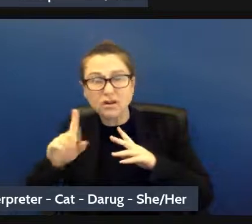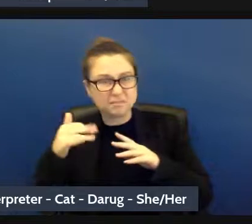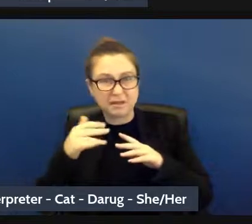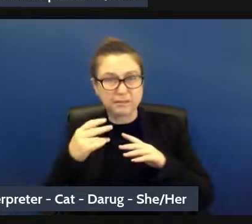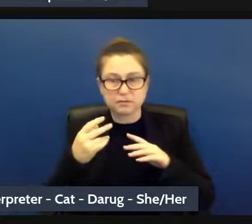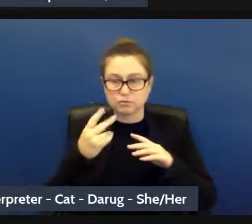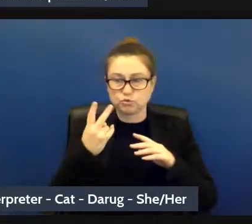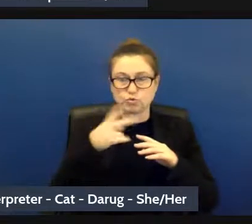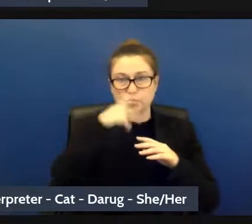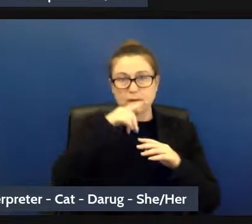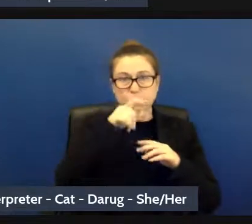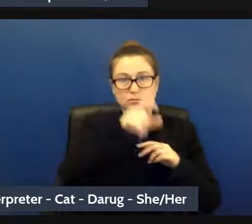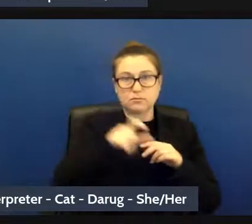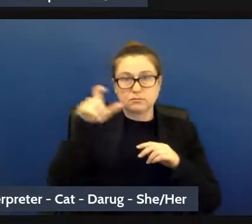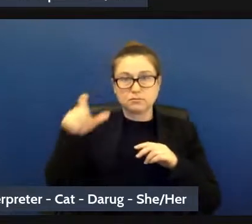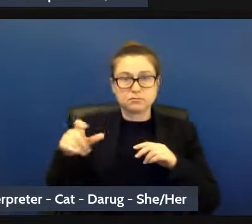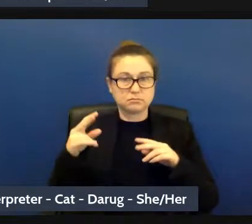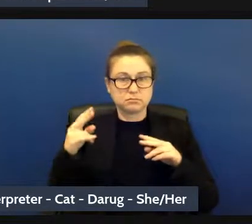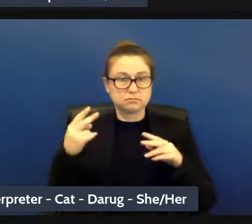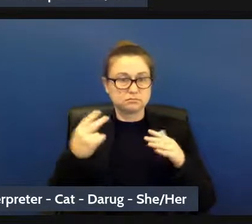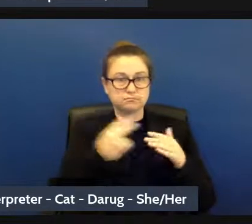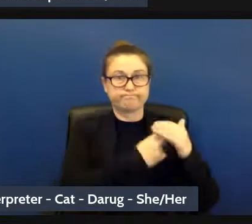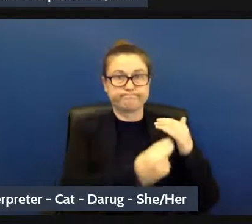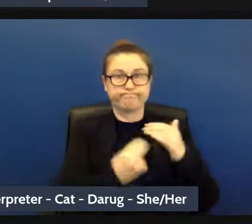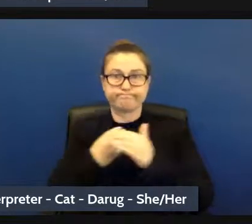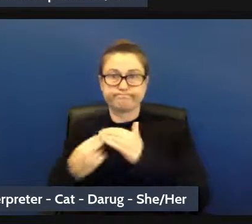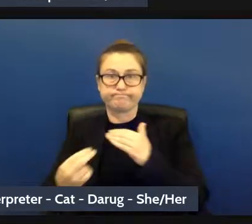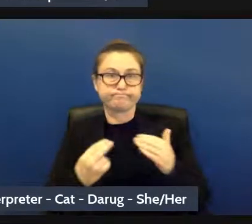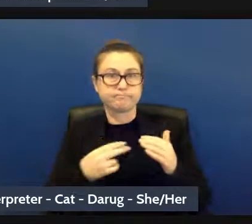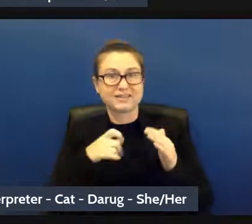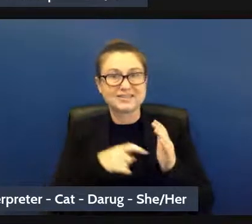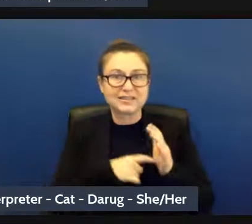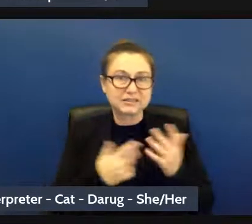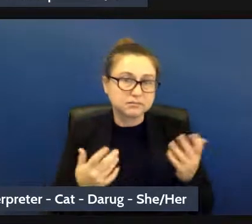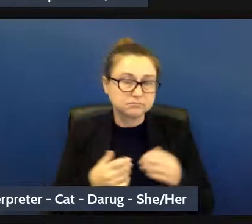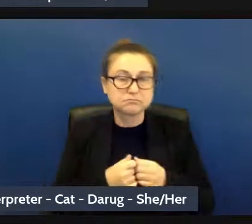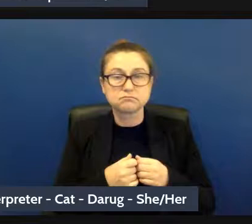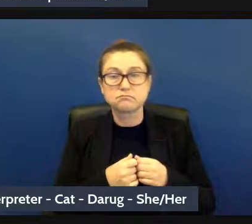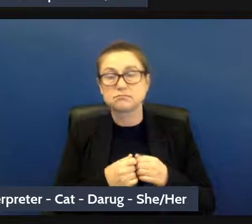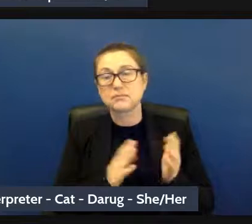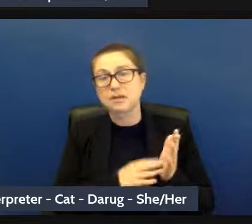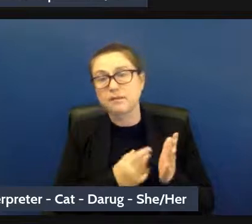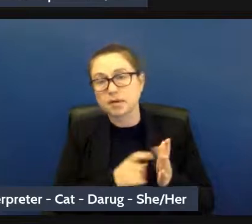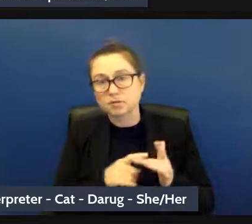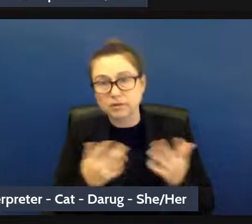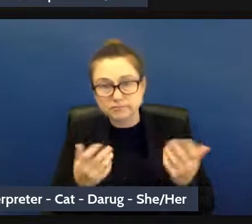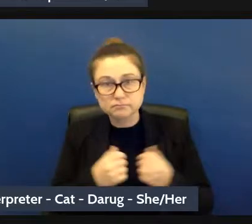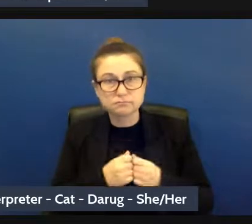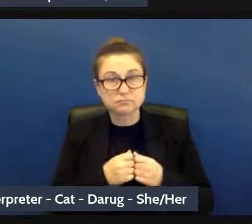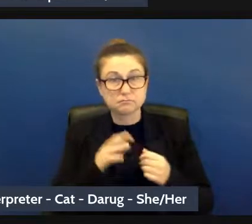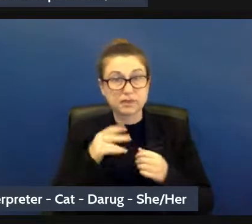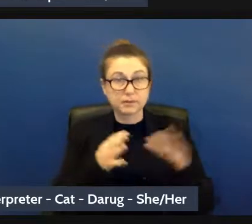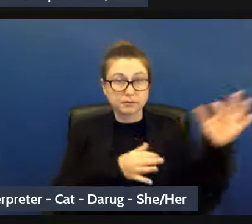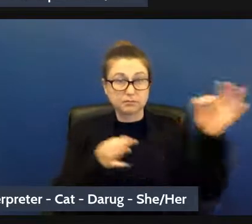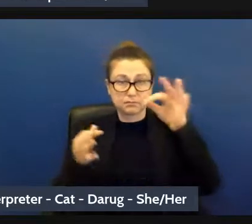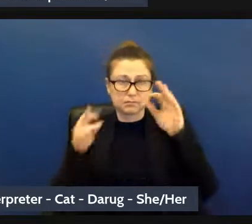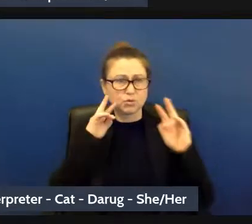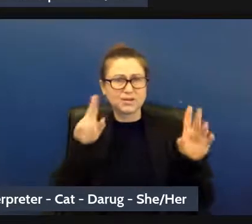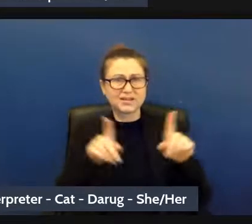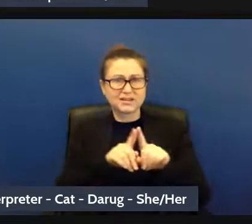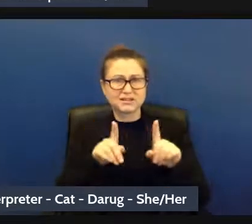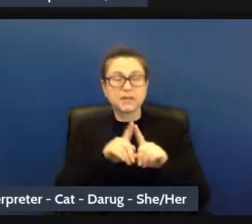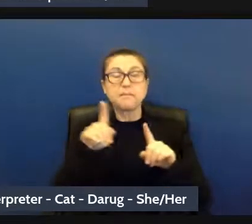stroke on the next CT scan or MRI, whichever imaging is being used, this kind of research, as far